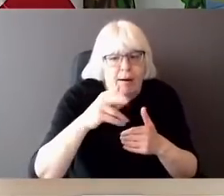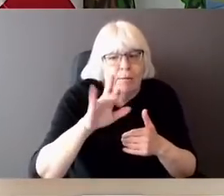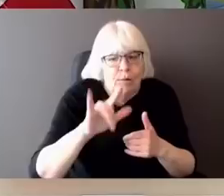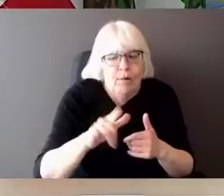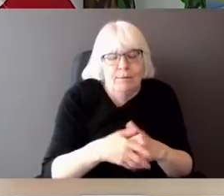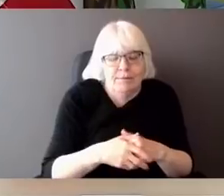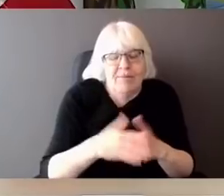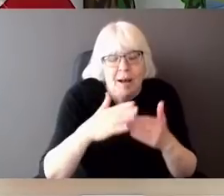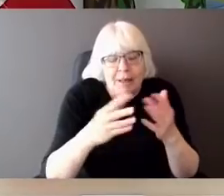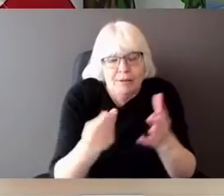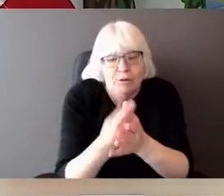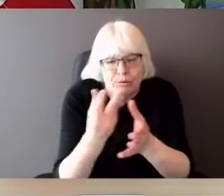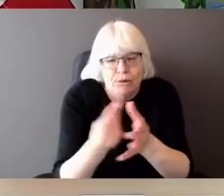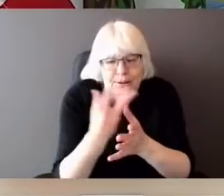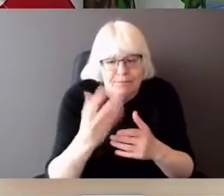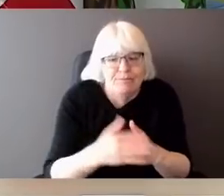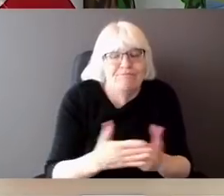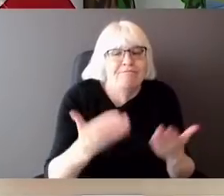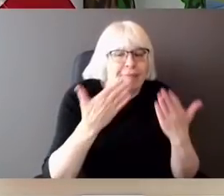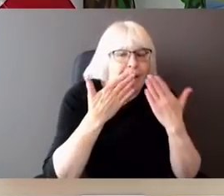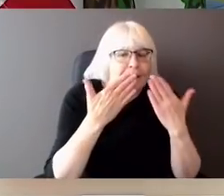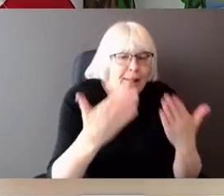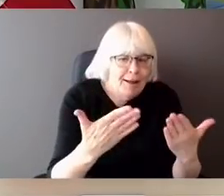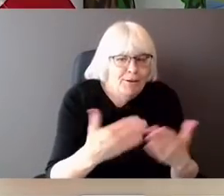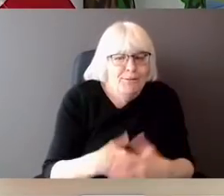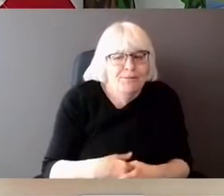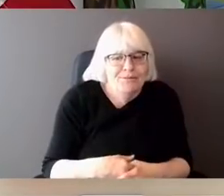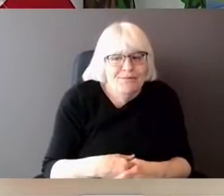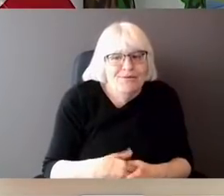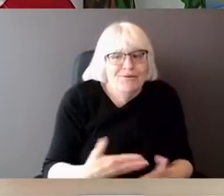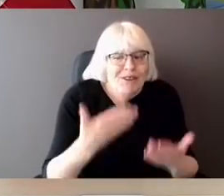Thank you very much. Okay. I appreciate that. Have a good afternoon. Okay. Thanks, Louise.